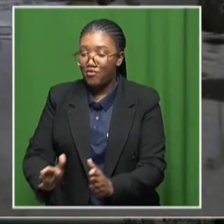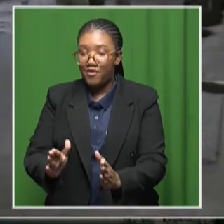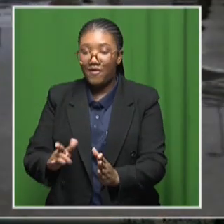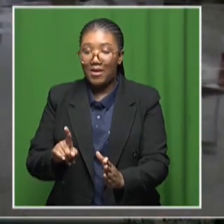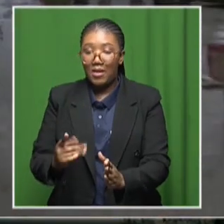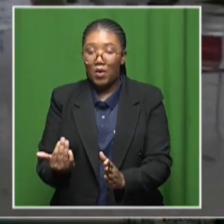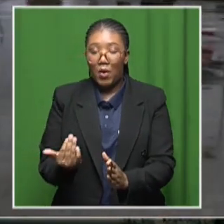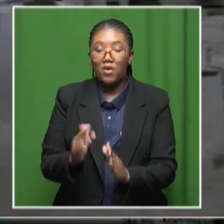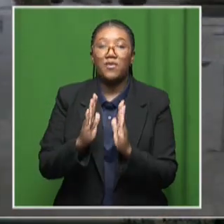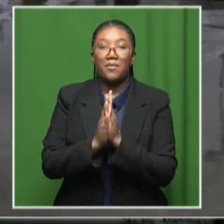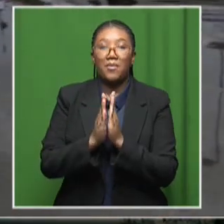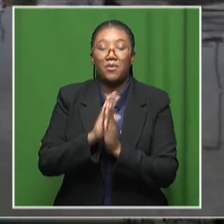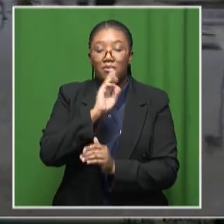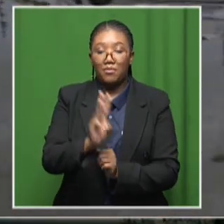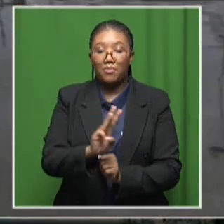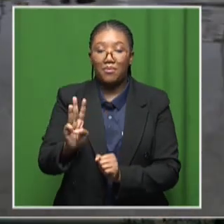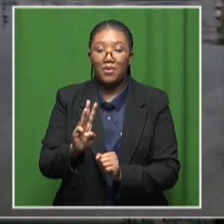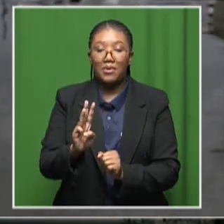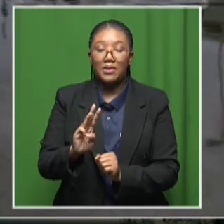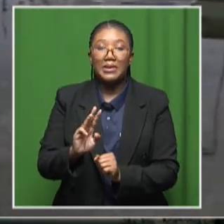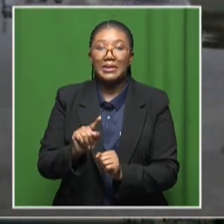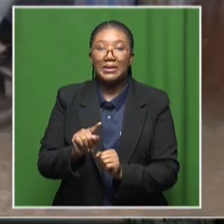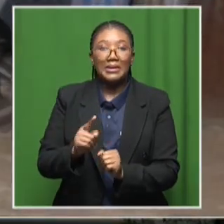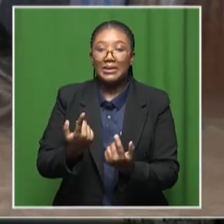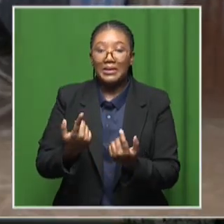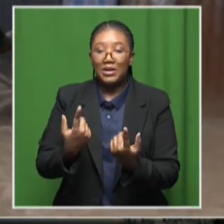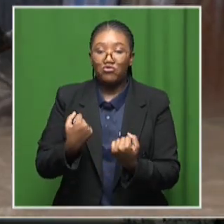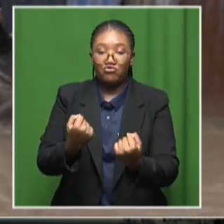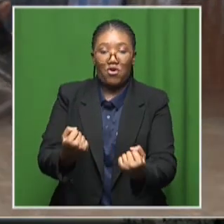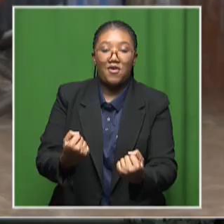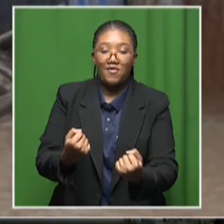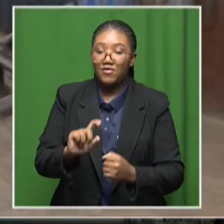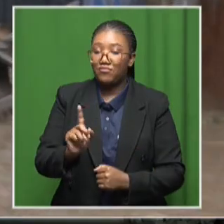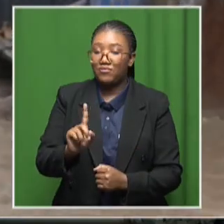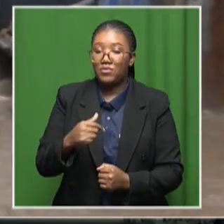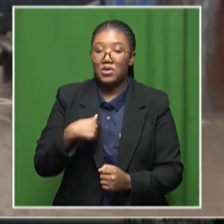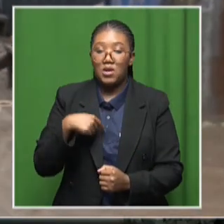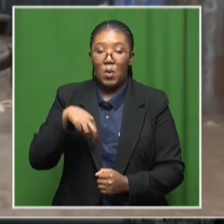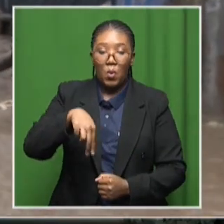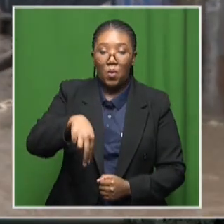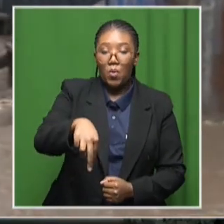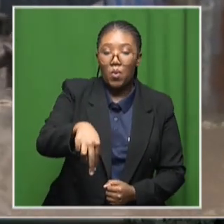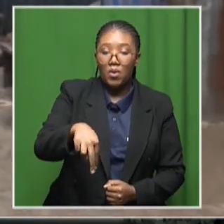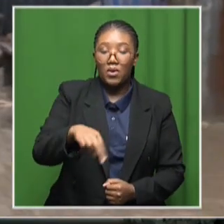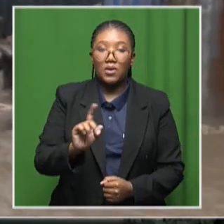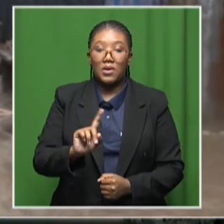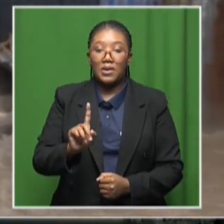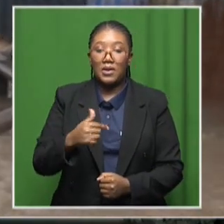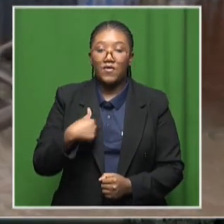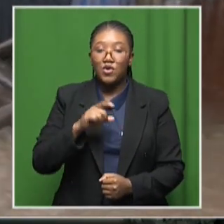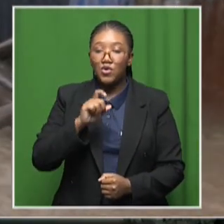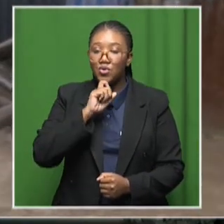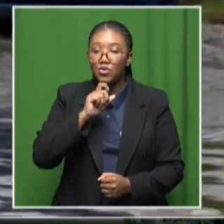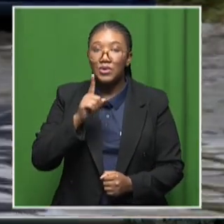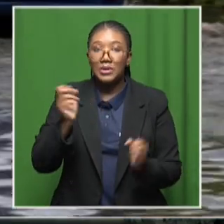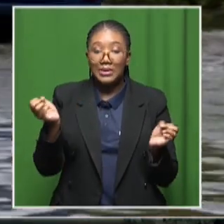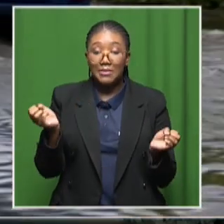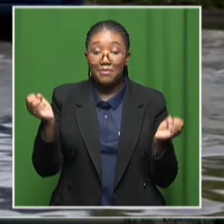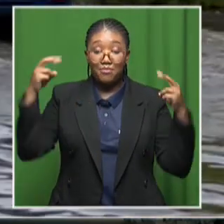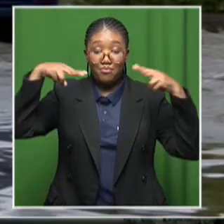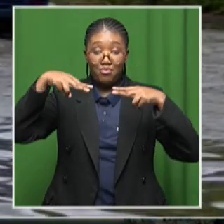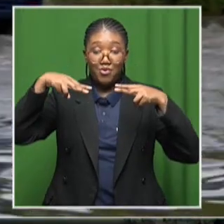normally plead with them to try and avoid crossing those areas. Instead, use those designated pedestrian bridges which